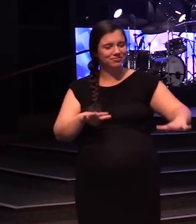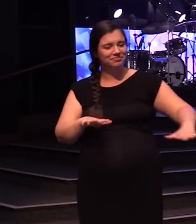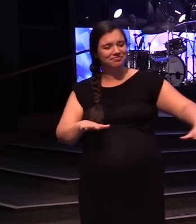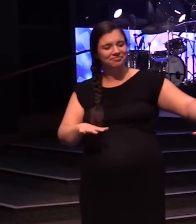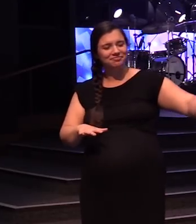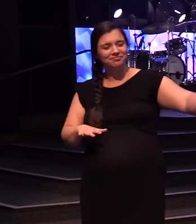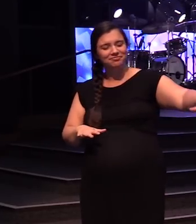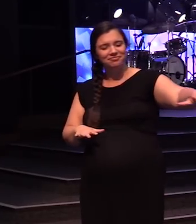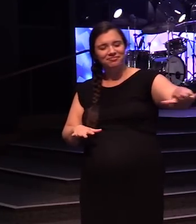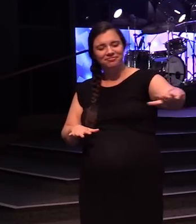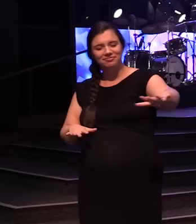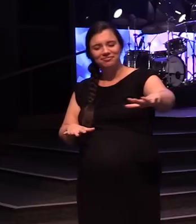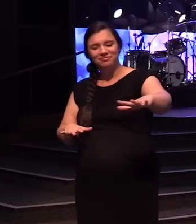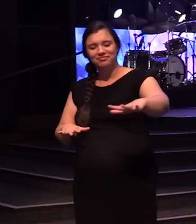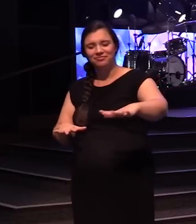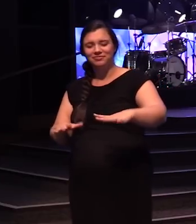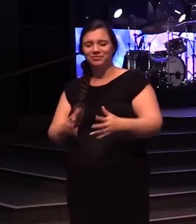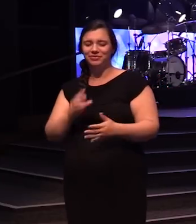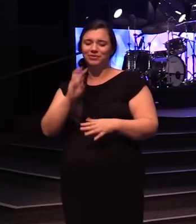prairies to the